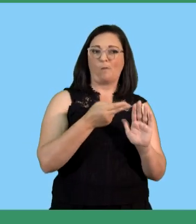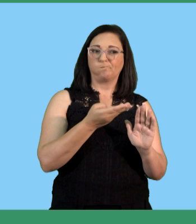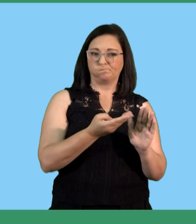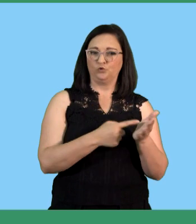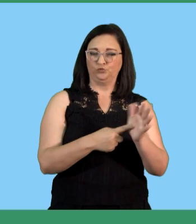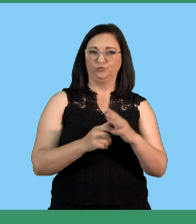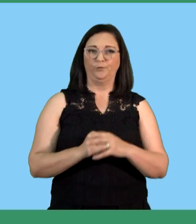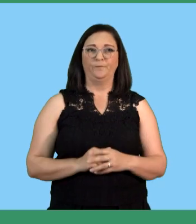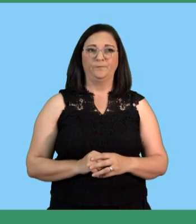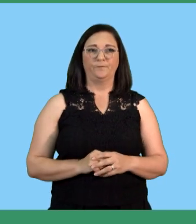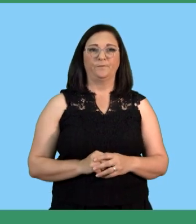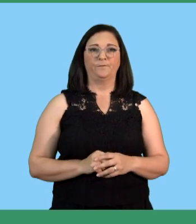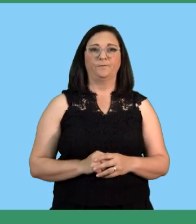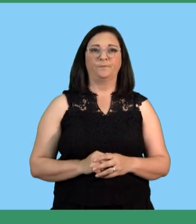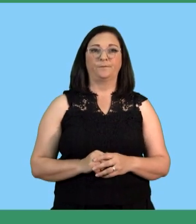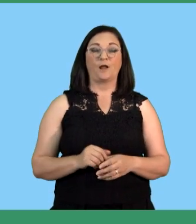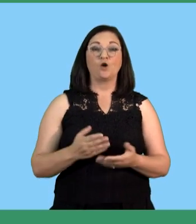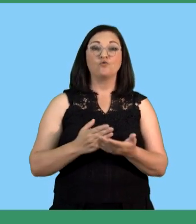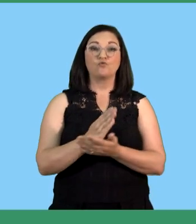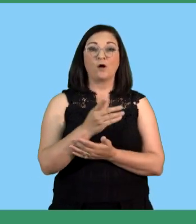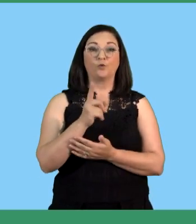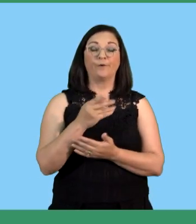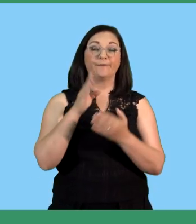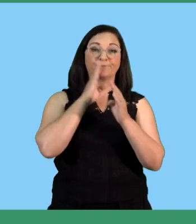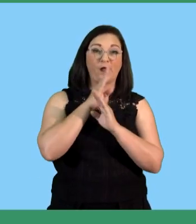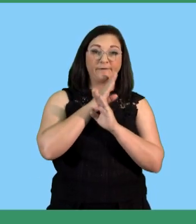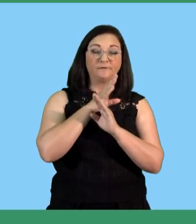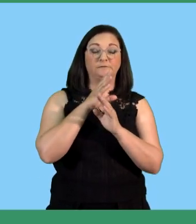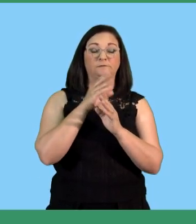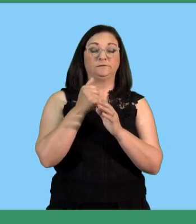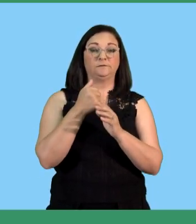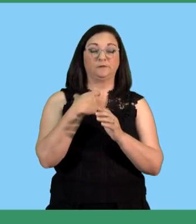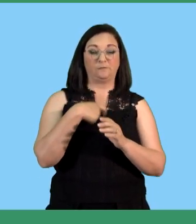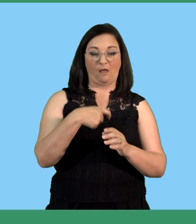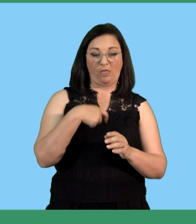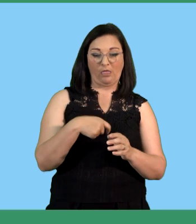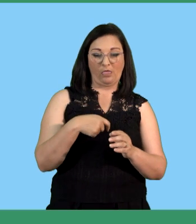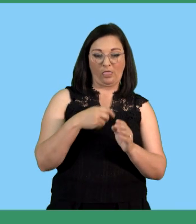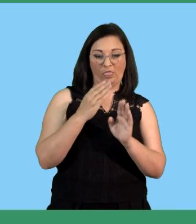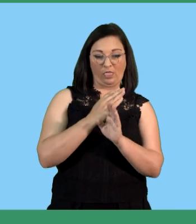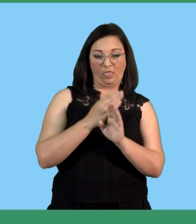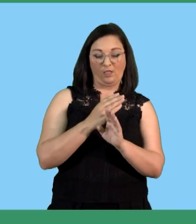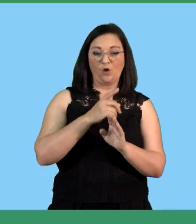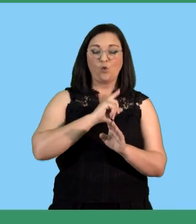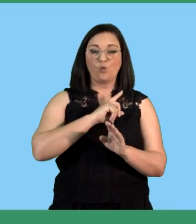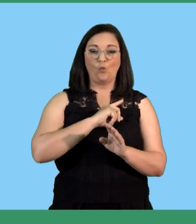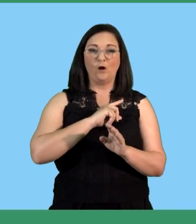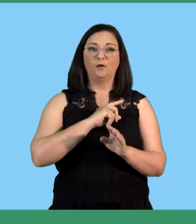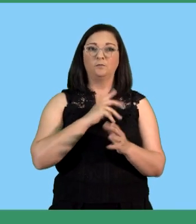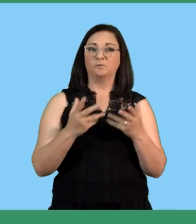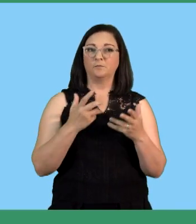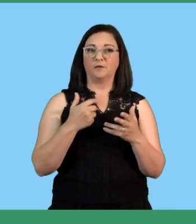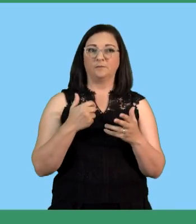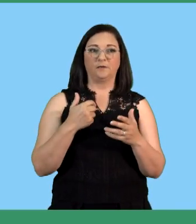That is the first one. Right, there's a right to privacy and confidentiality. Consumers have the right to stop or